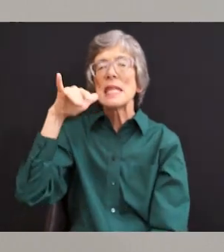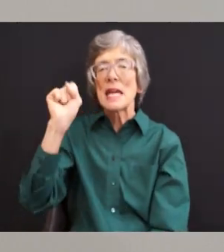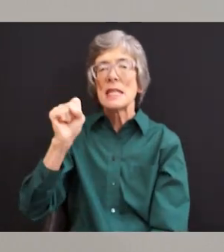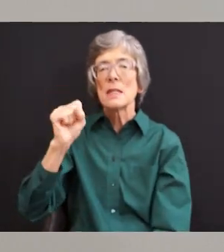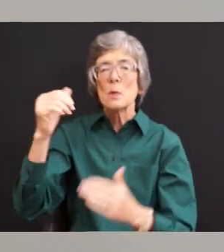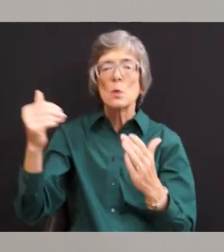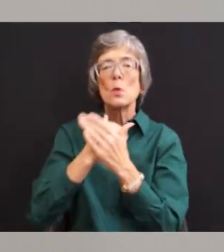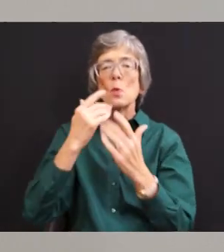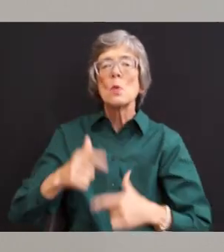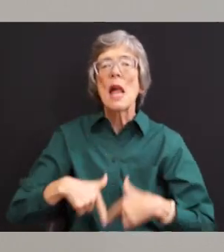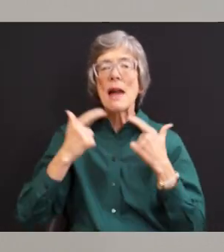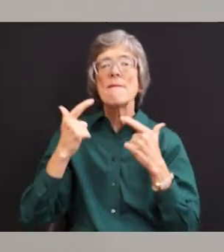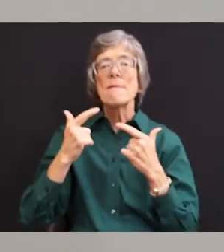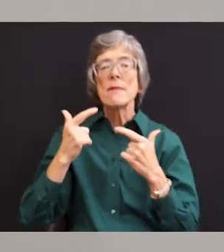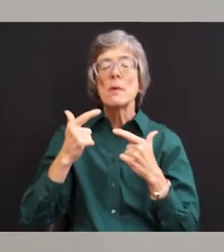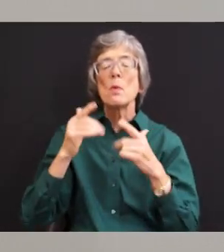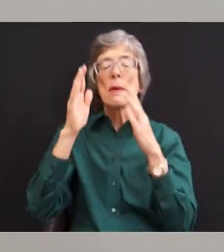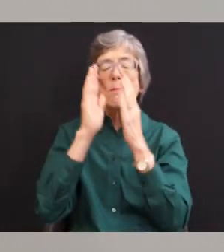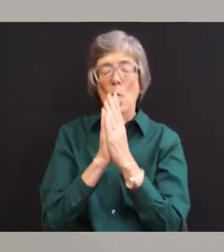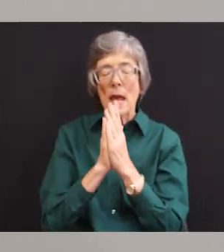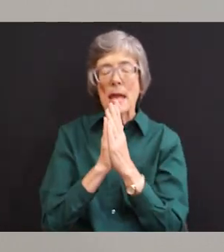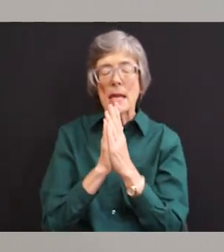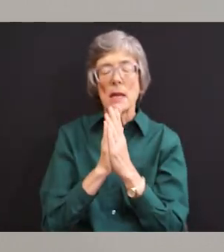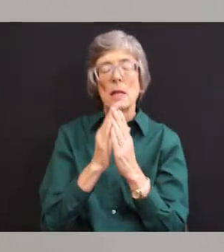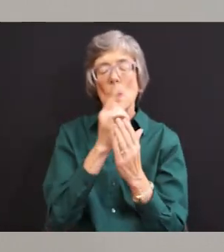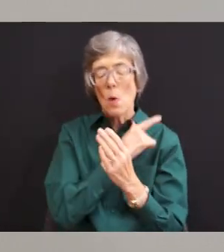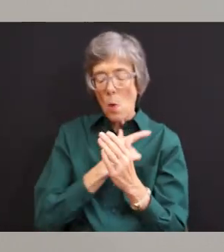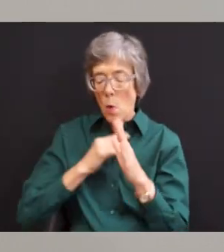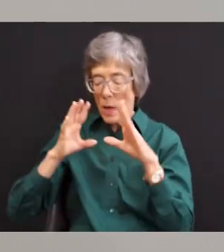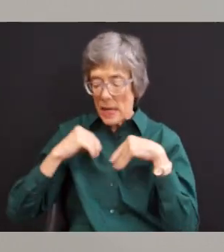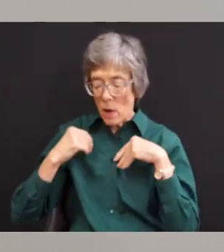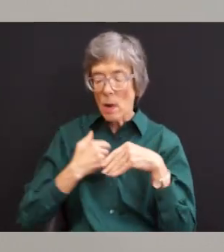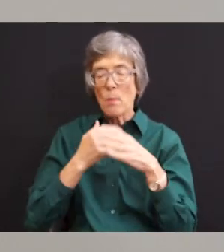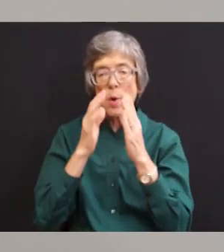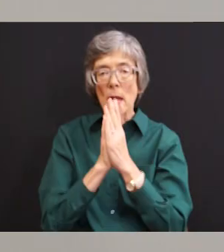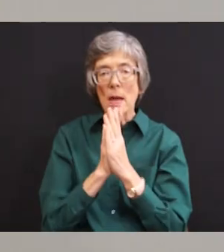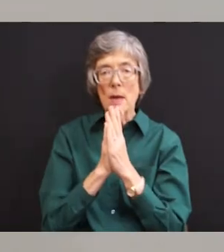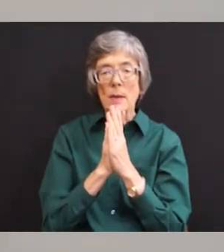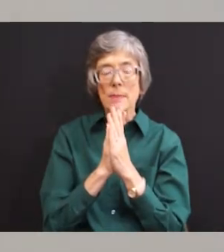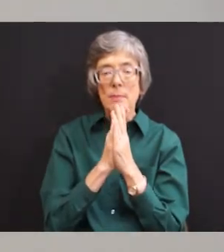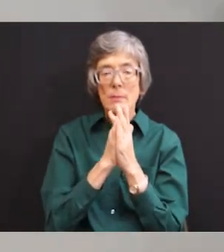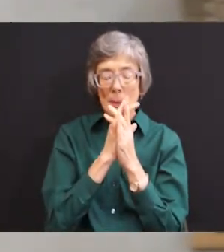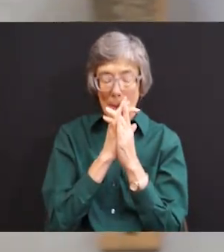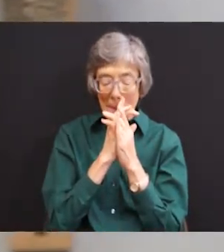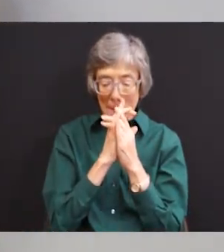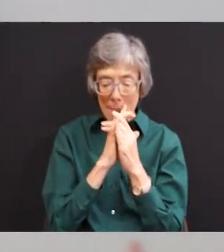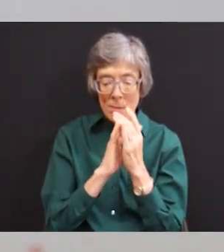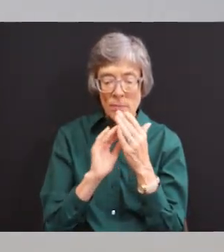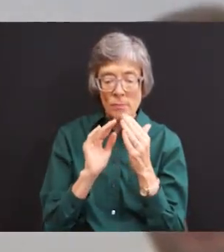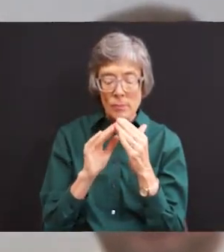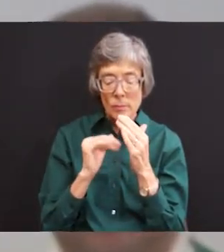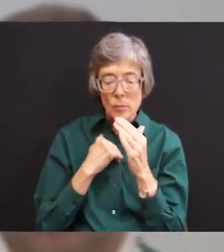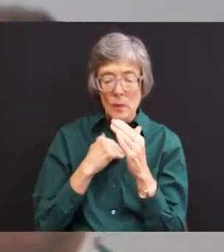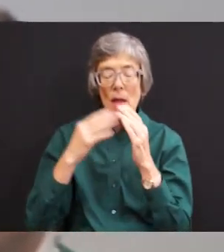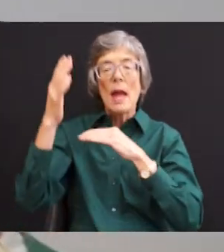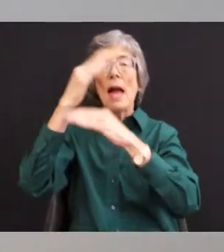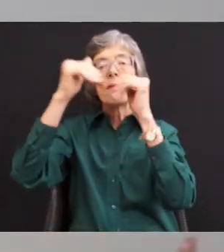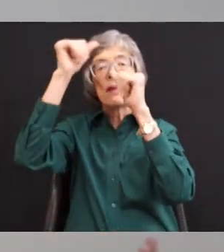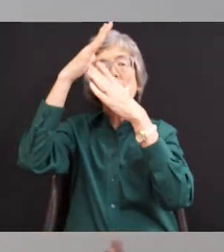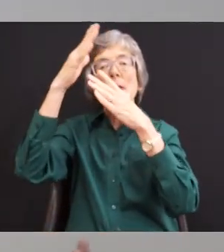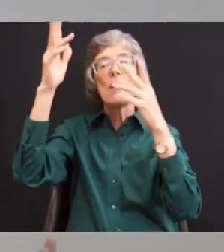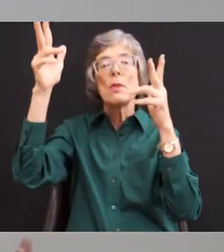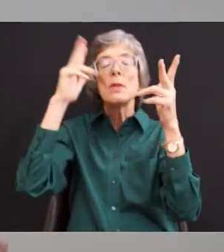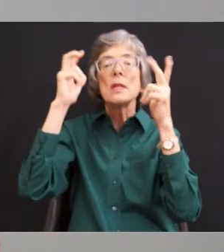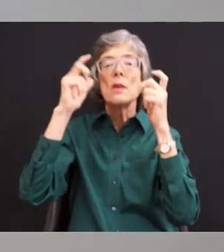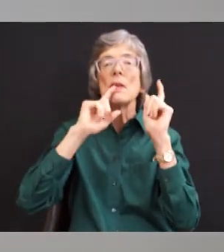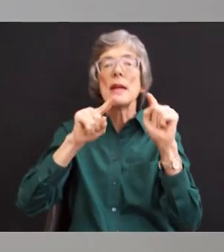life. Let us pray to the Lord. Lord, hear our prayer. Heavenly Father, hear and answer these petitions if they be in